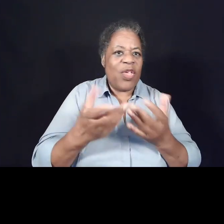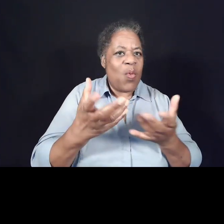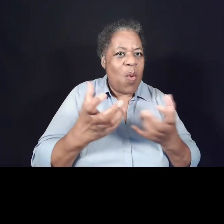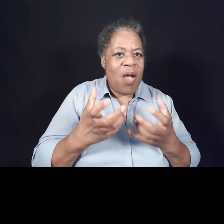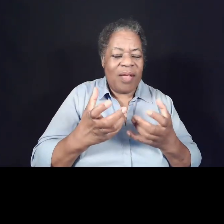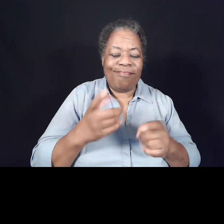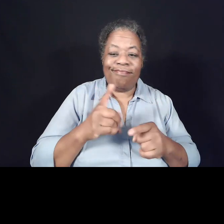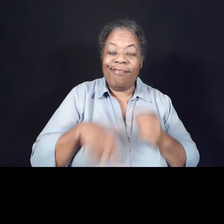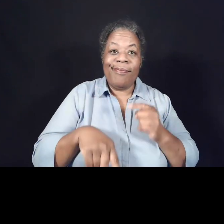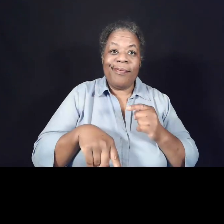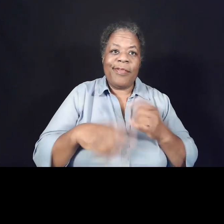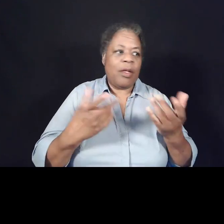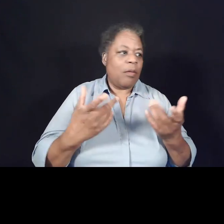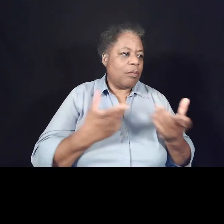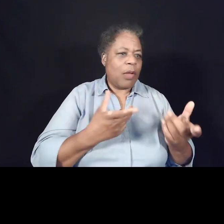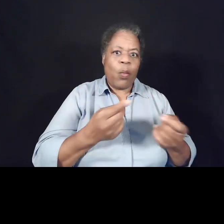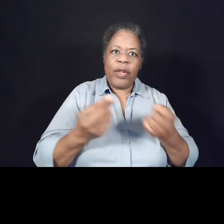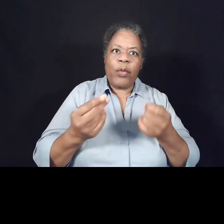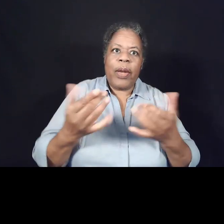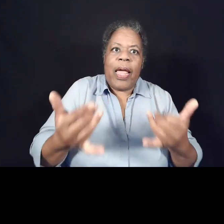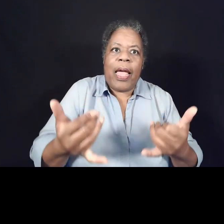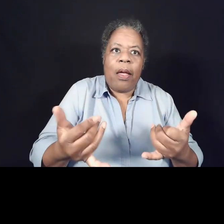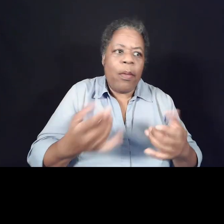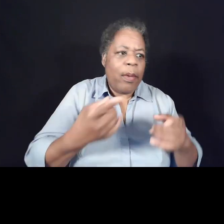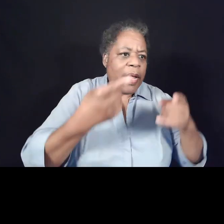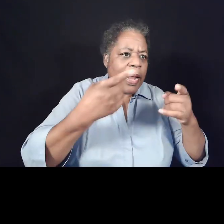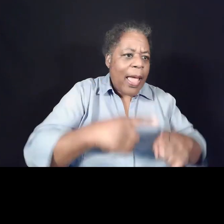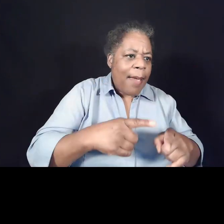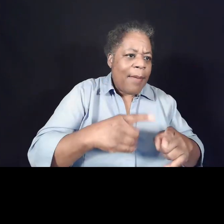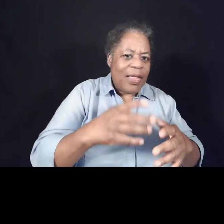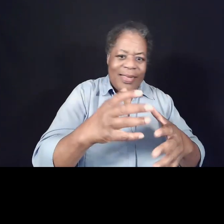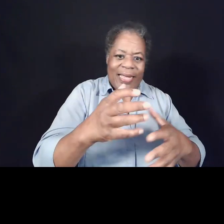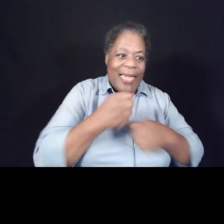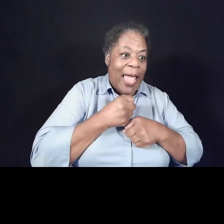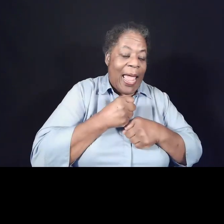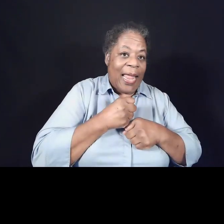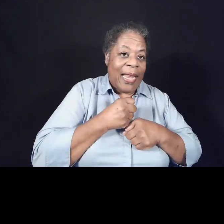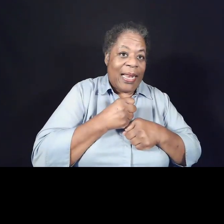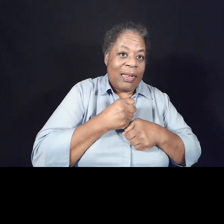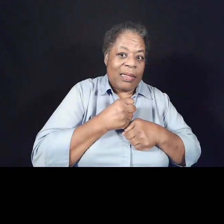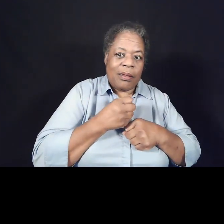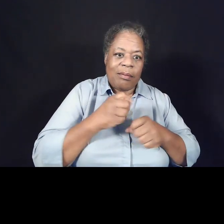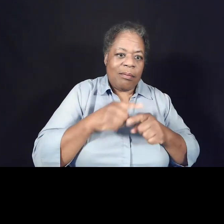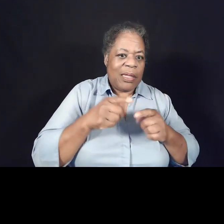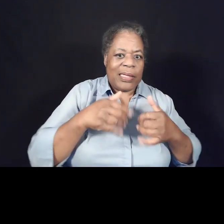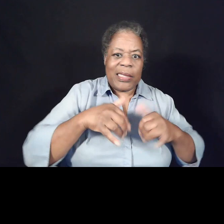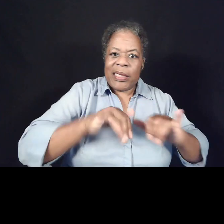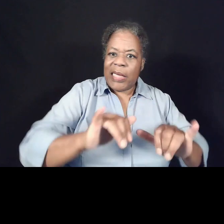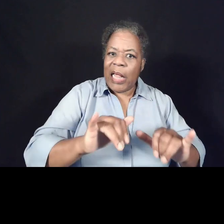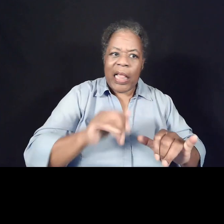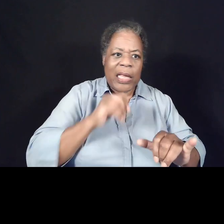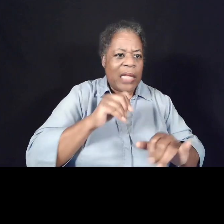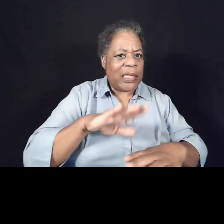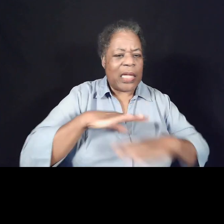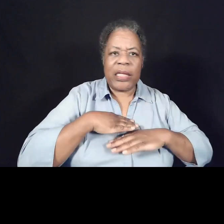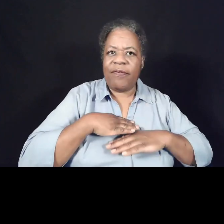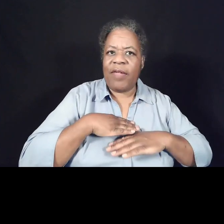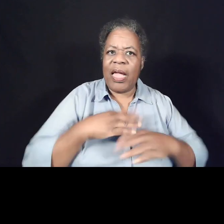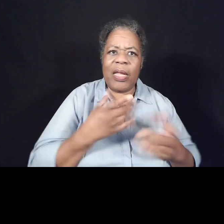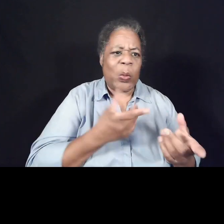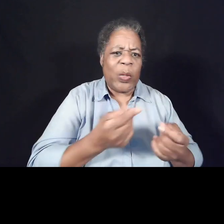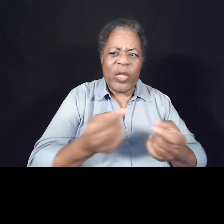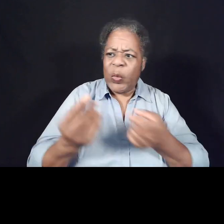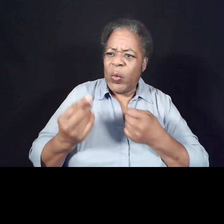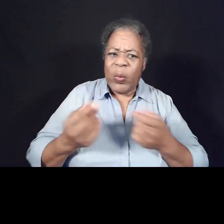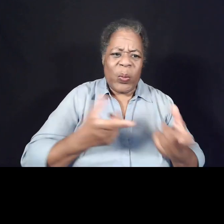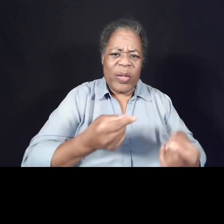So what do you do then? And what happens when you get what you want, but still can't get no satisfaction? Not to quote